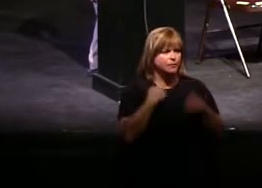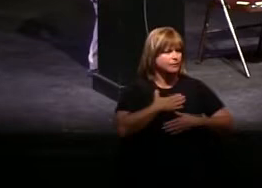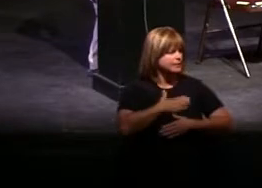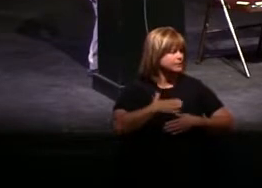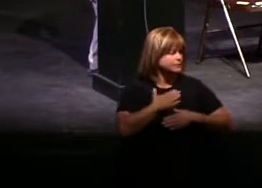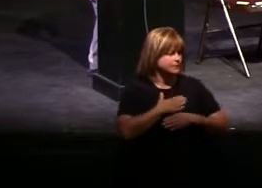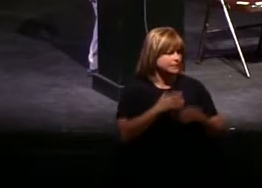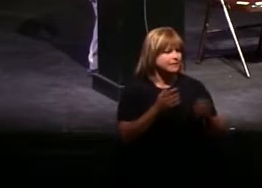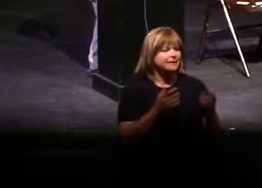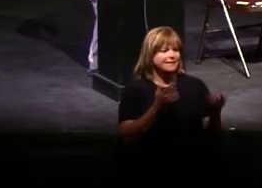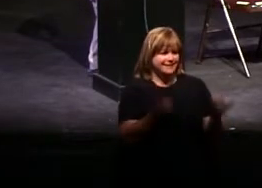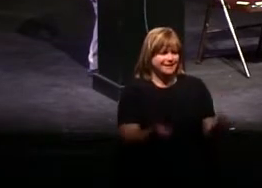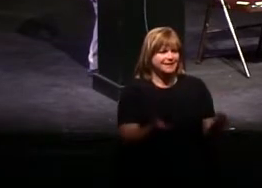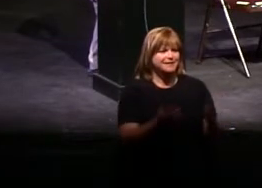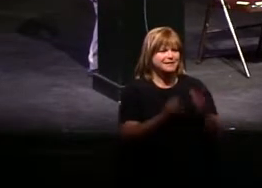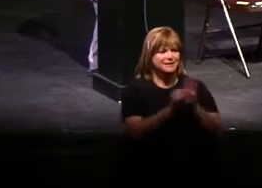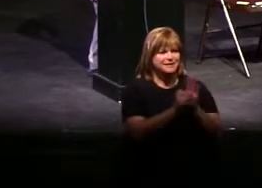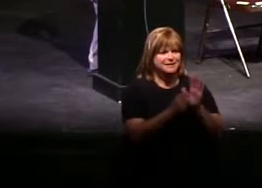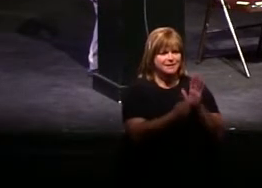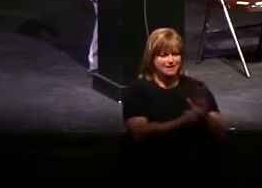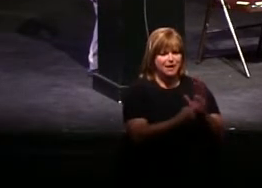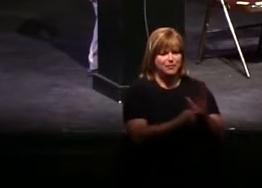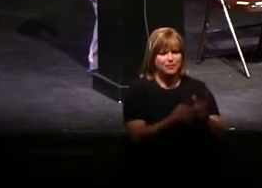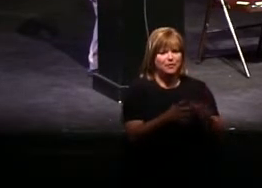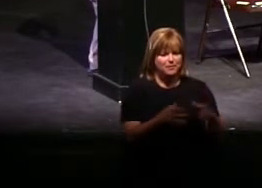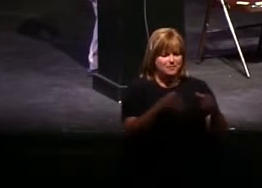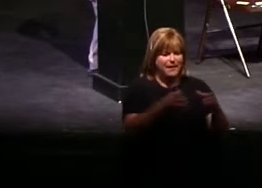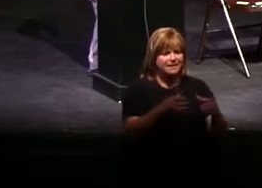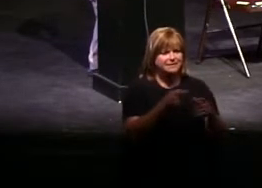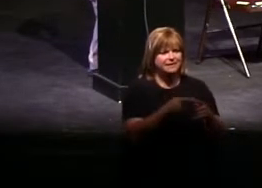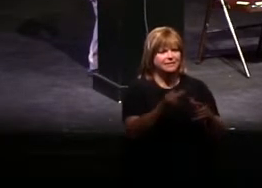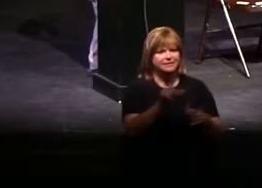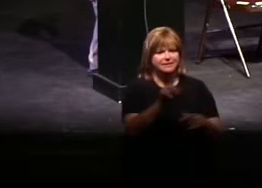of lentils in your registration packets,